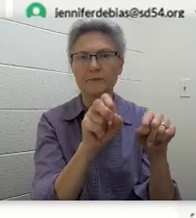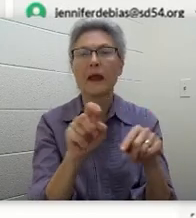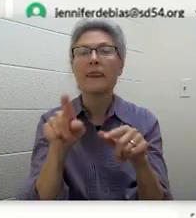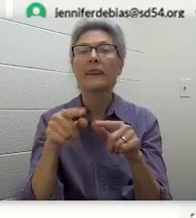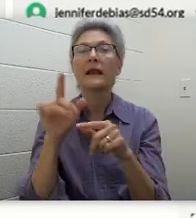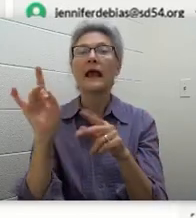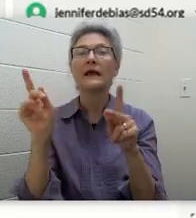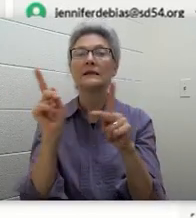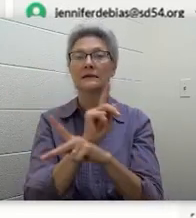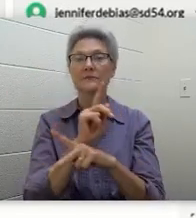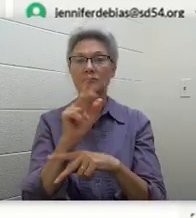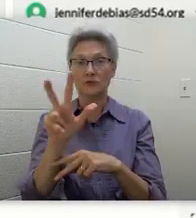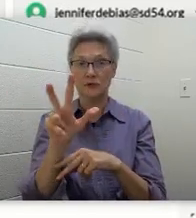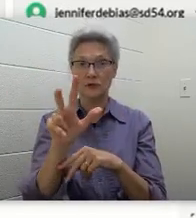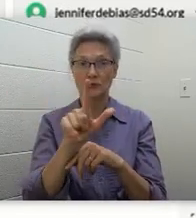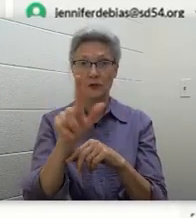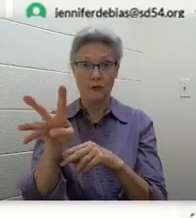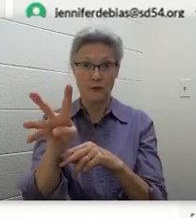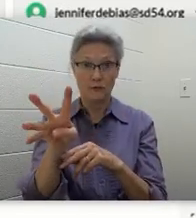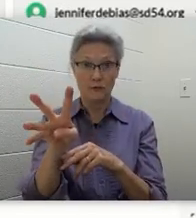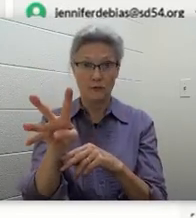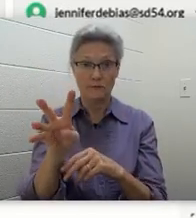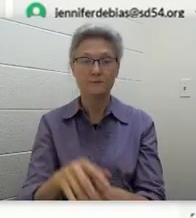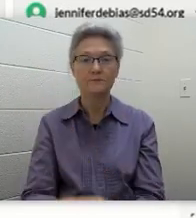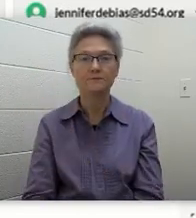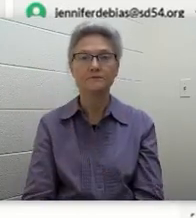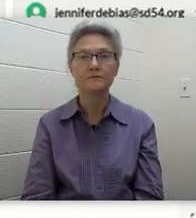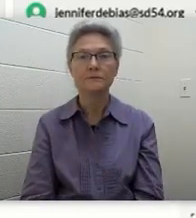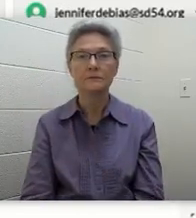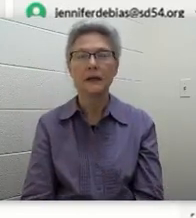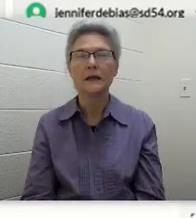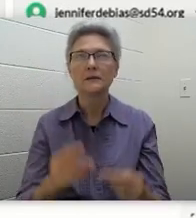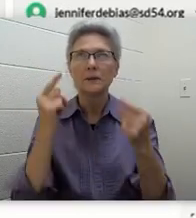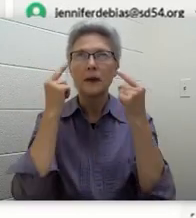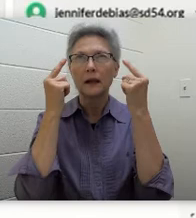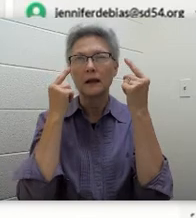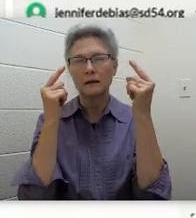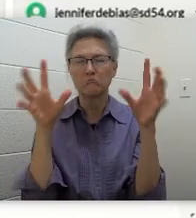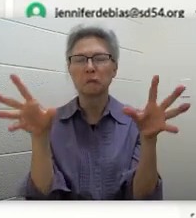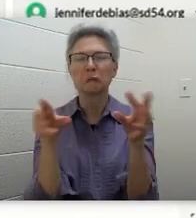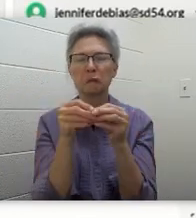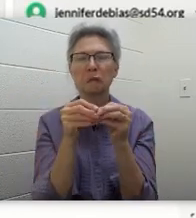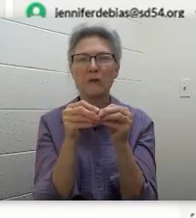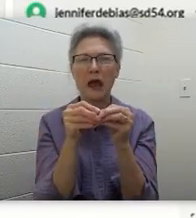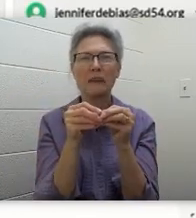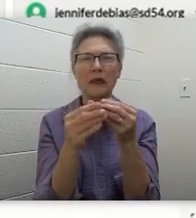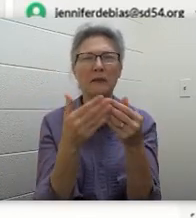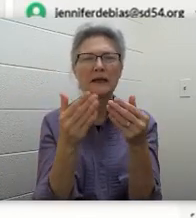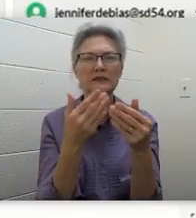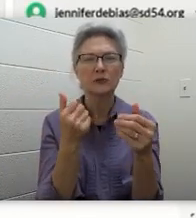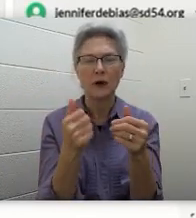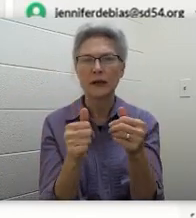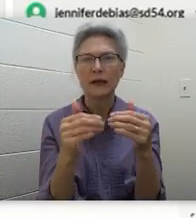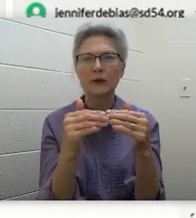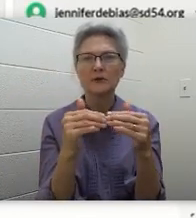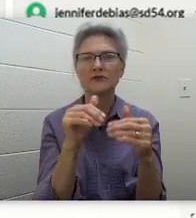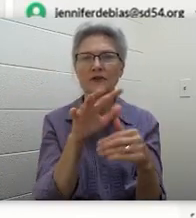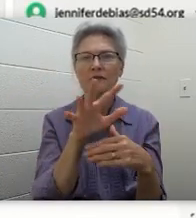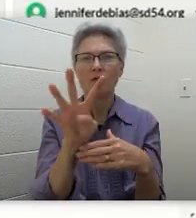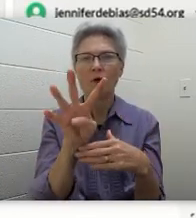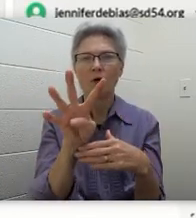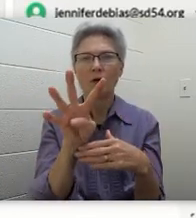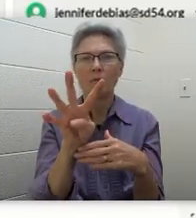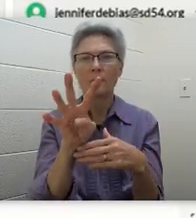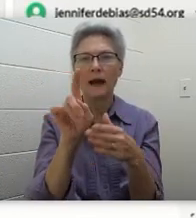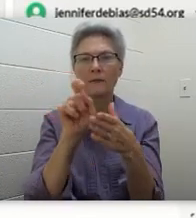8 times 3 is 24. So mentally, you're probably able to add those pretty easily to get a product of 54, but I'm